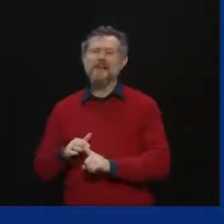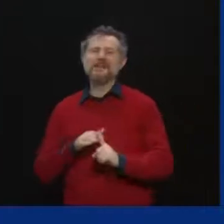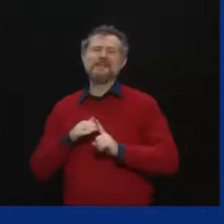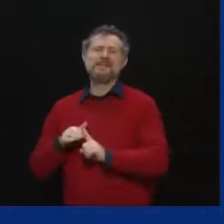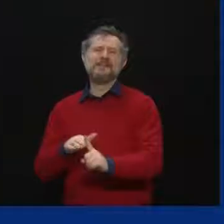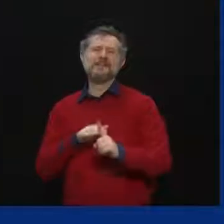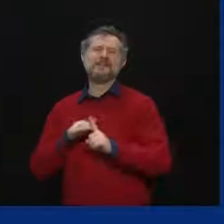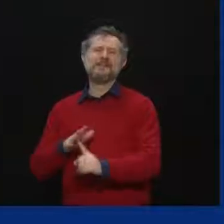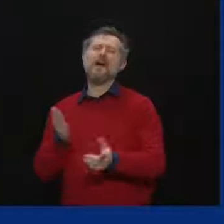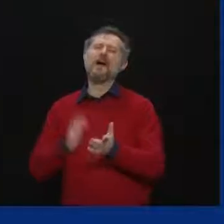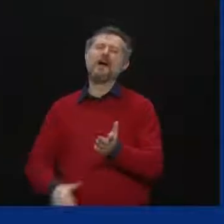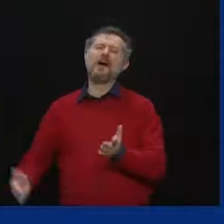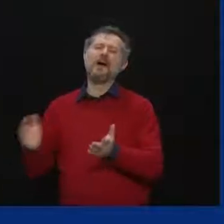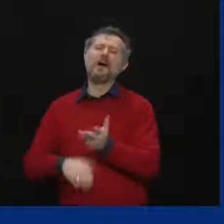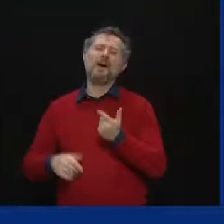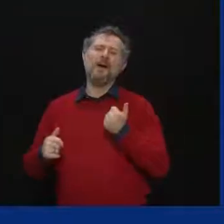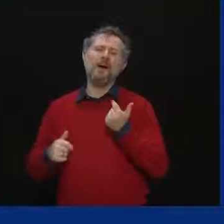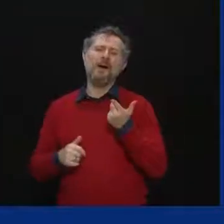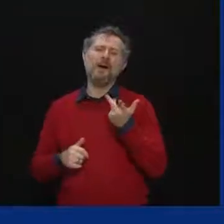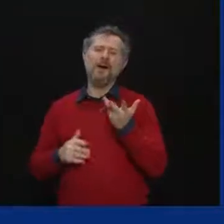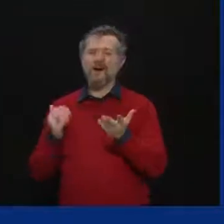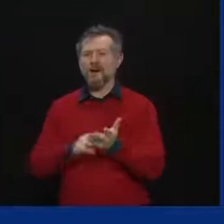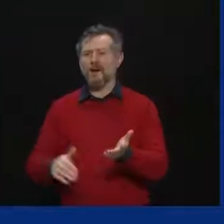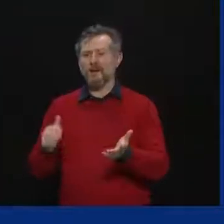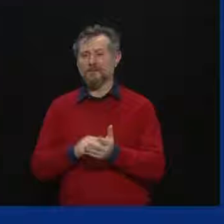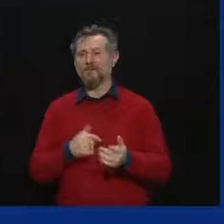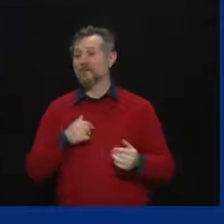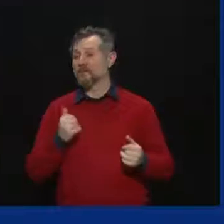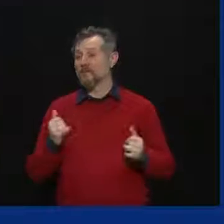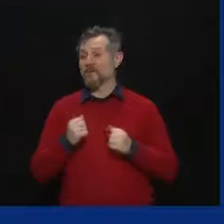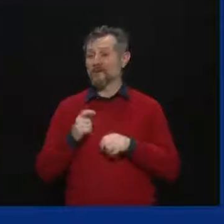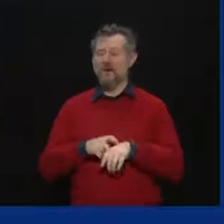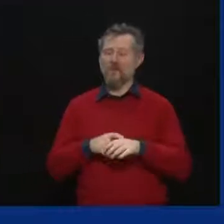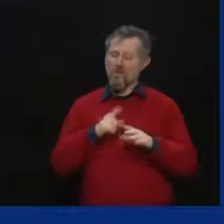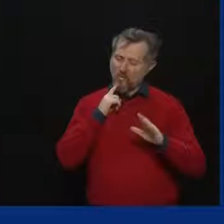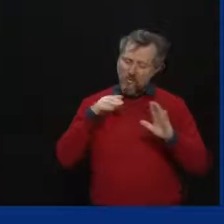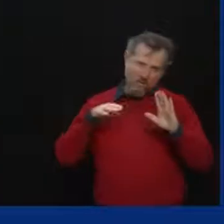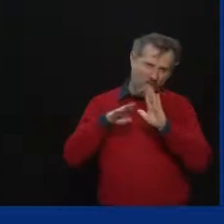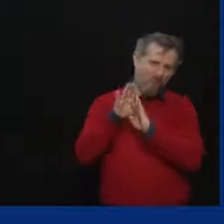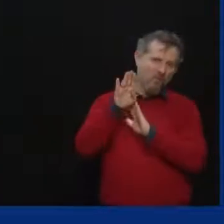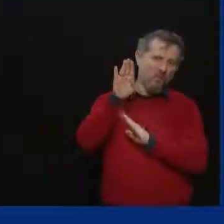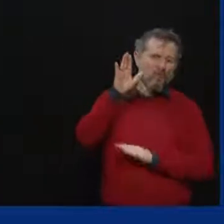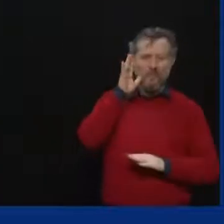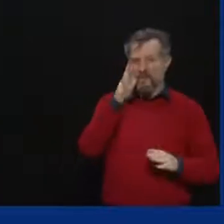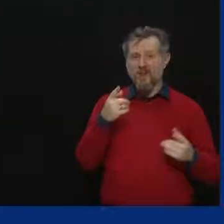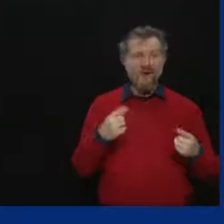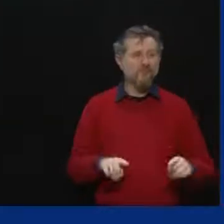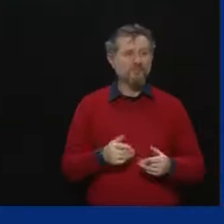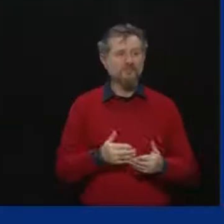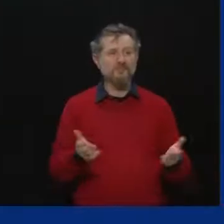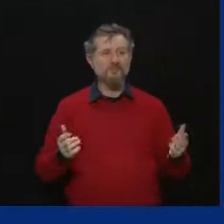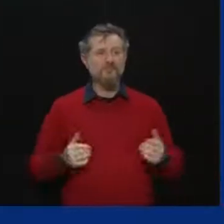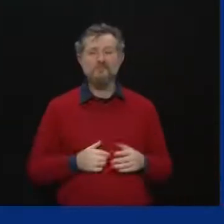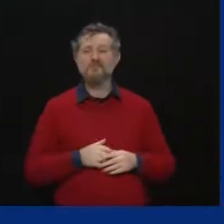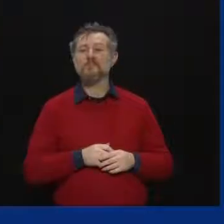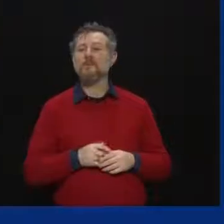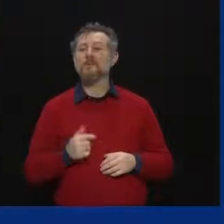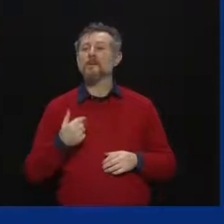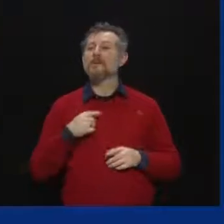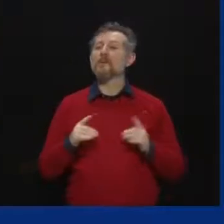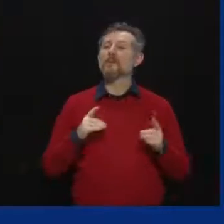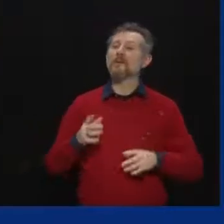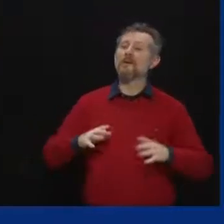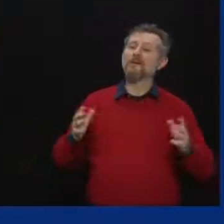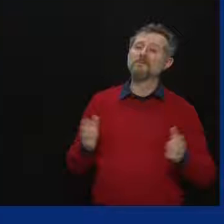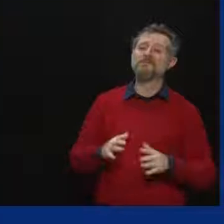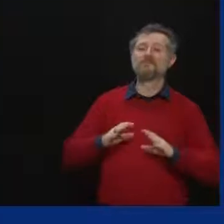drumbeat going that we're in a winter surge. We forecasted this. It's here. We are looking at a vulnerable gathering time, a time